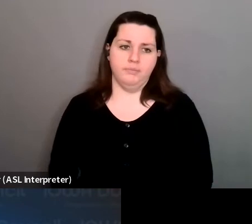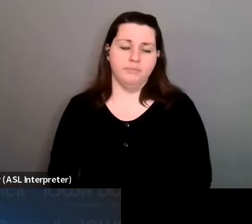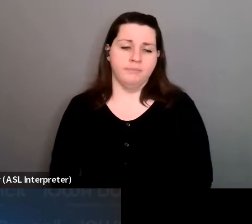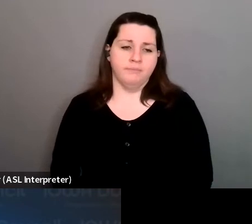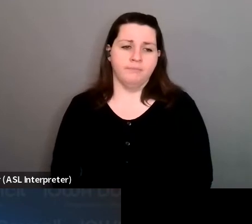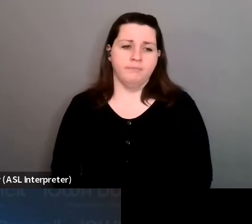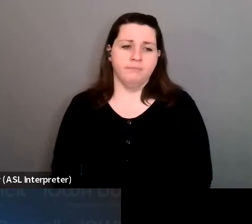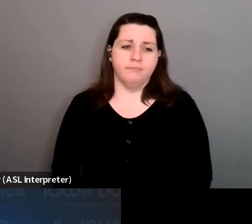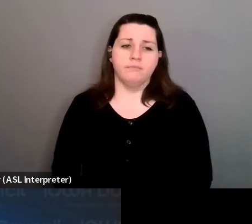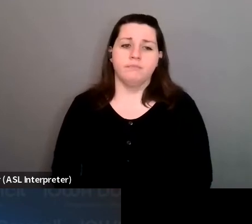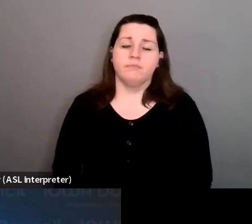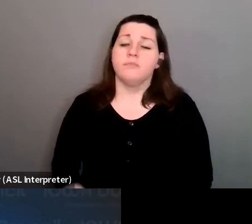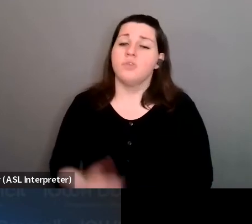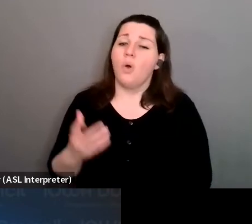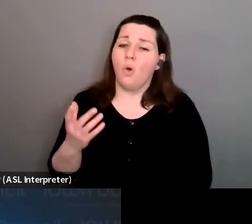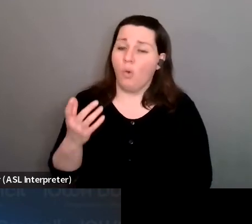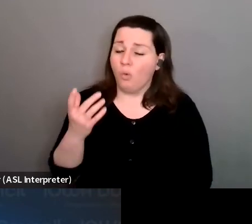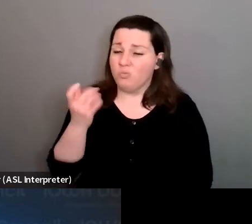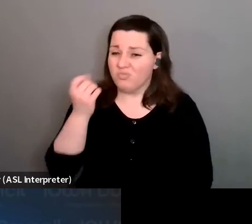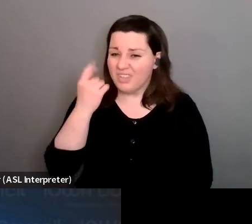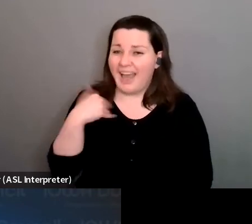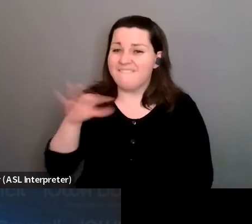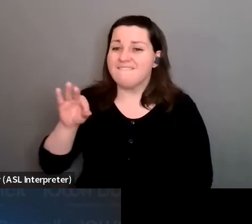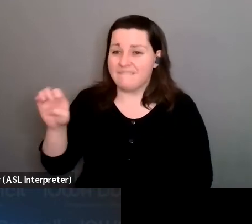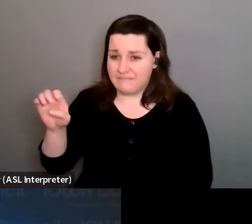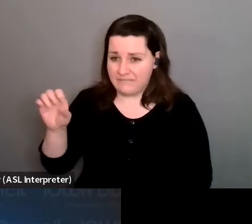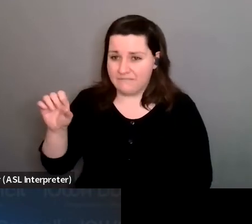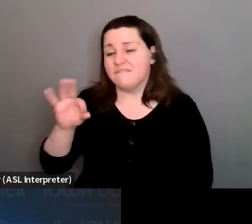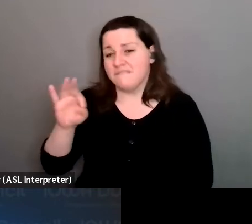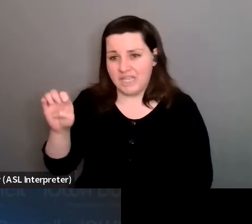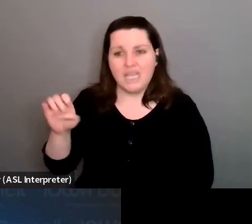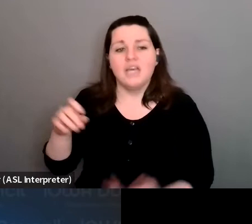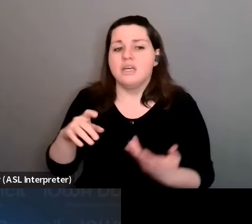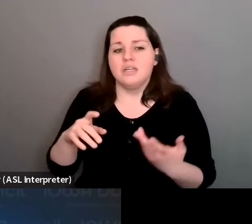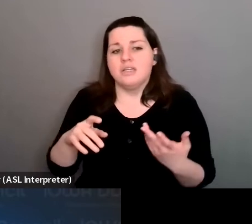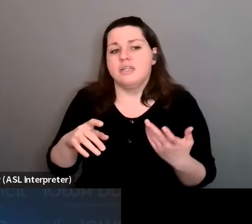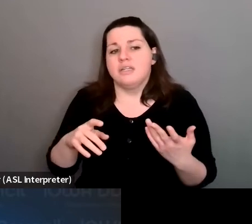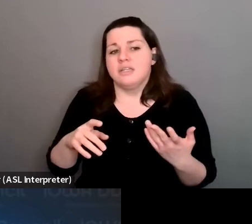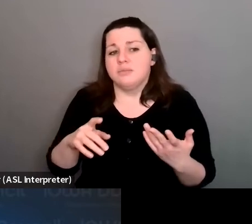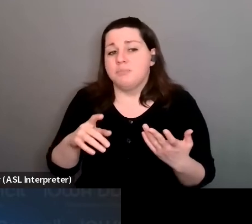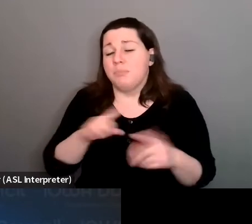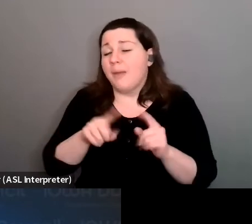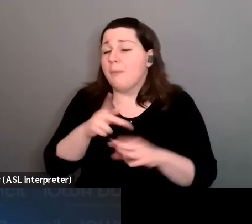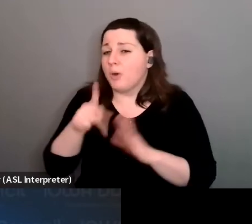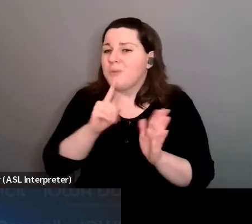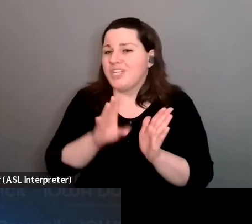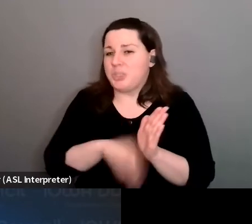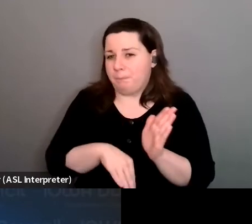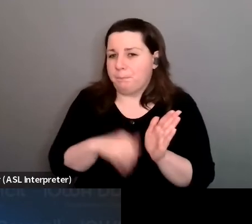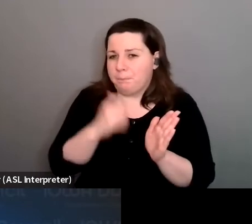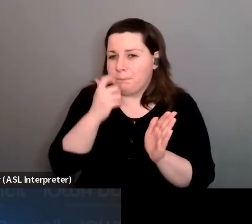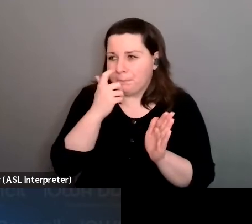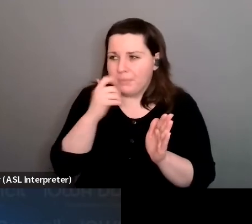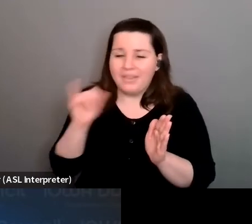So we want to make sure you understand the fees. It is an inexpensive program when you really compare it to a banking